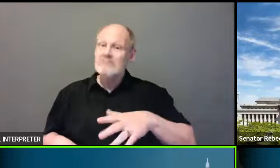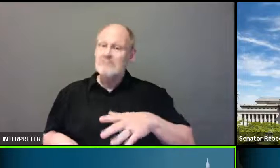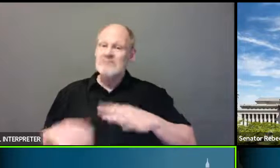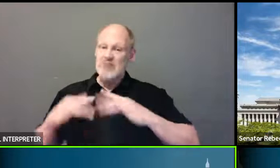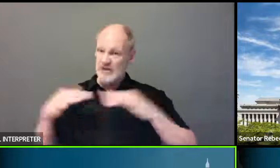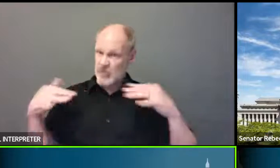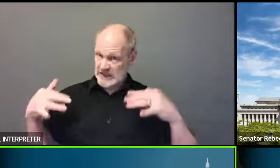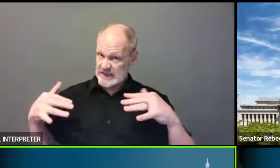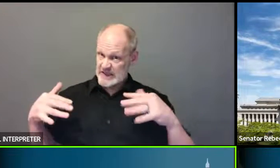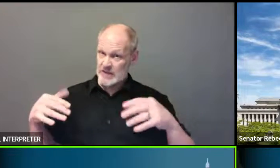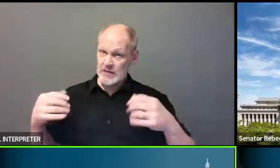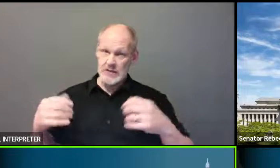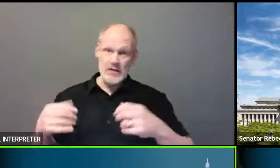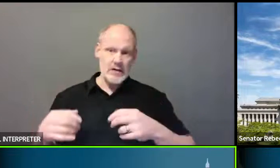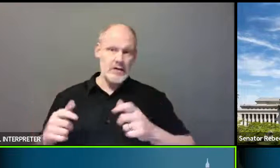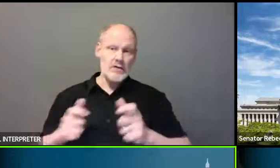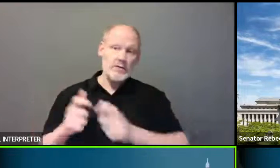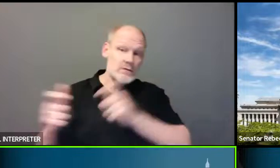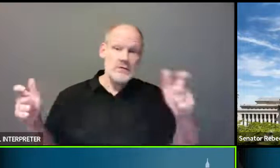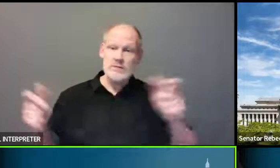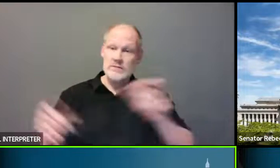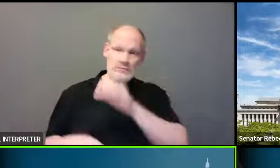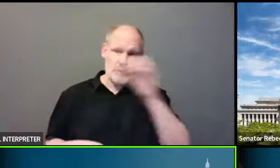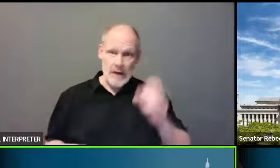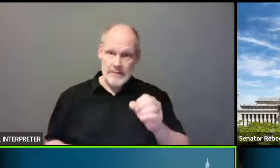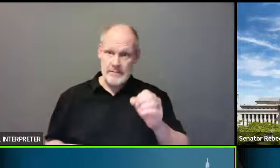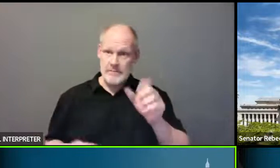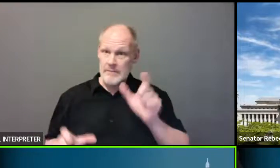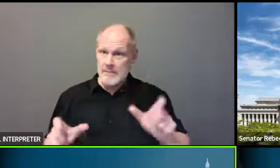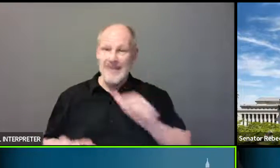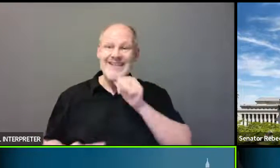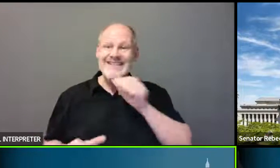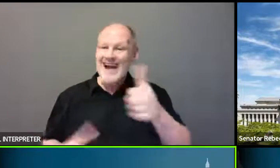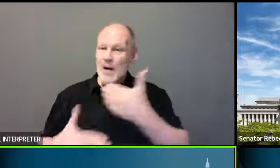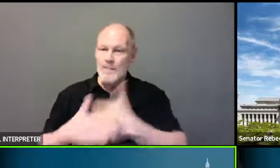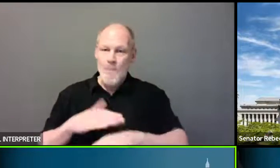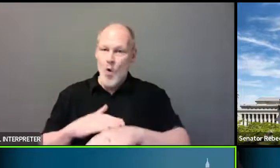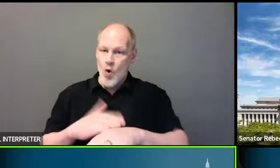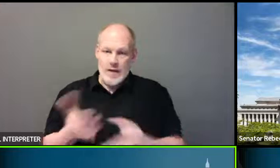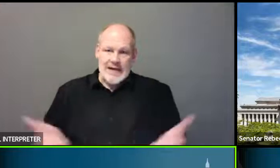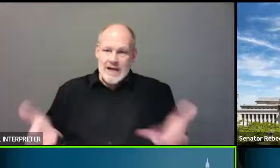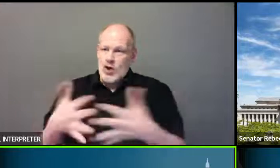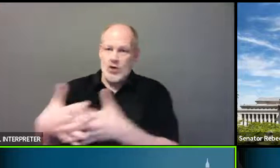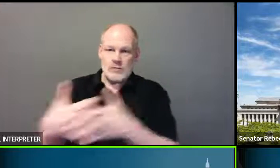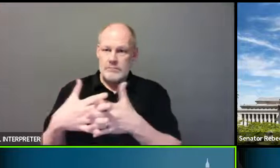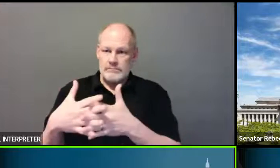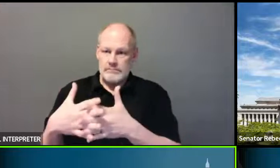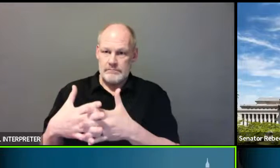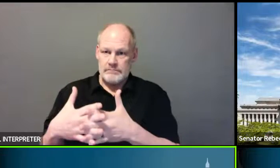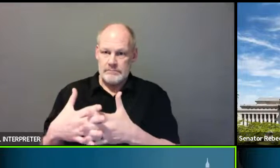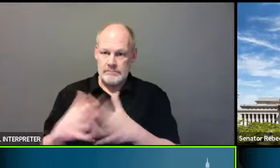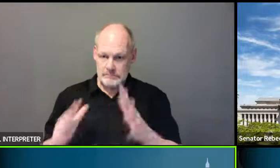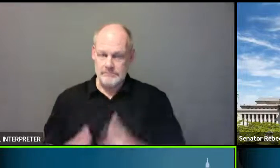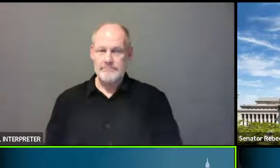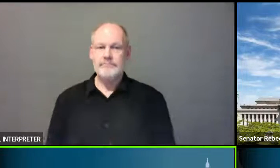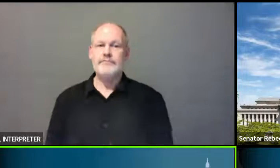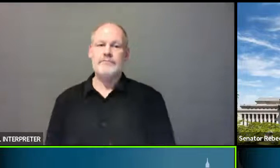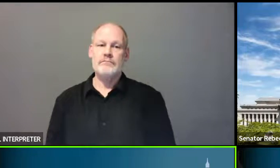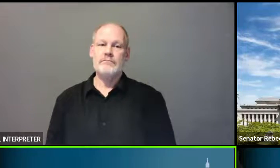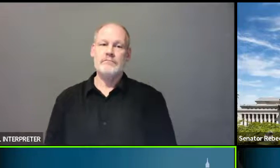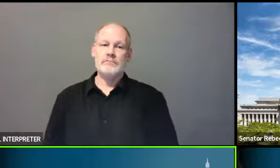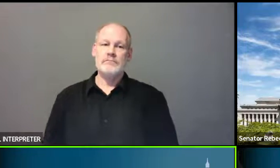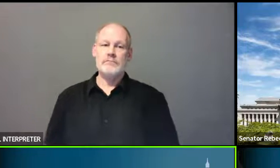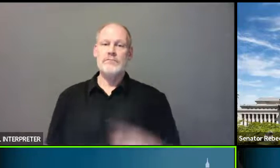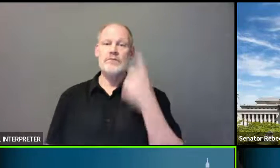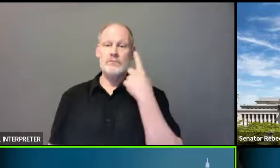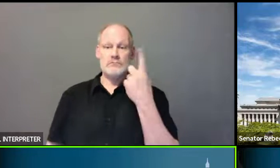of individuals who were not born in this country. So one very important thing I'm